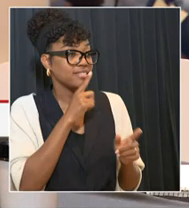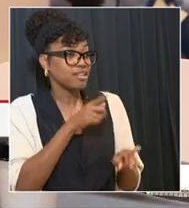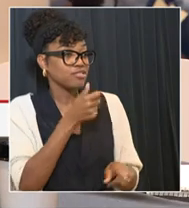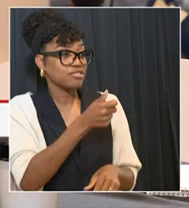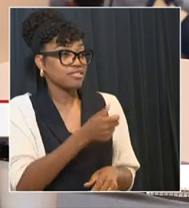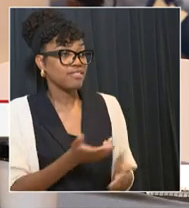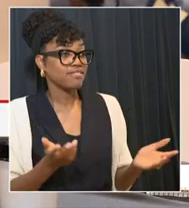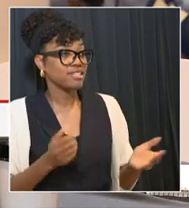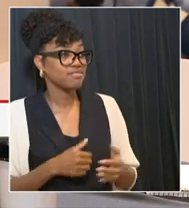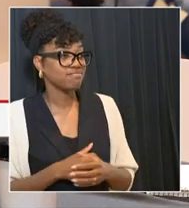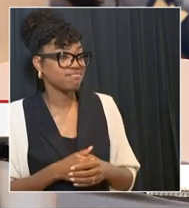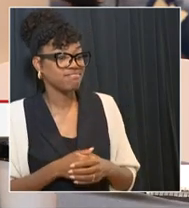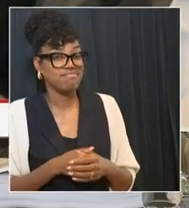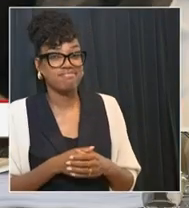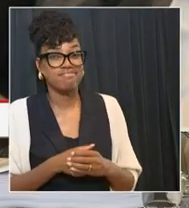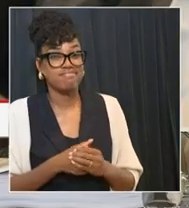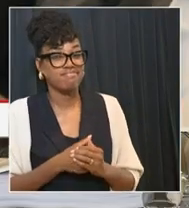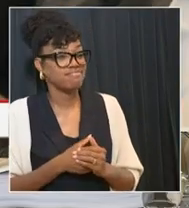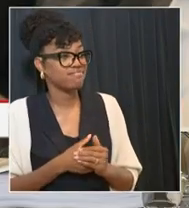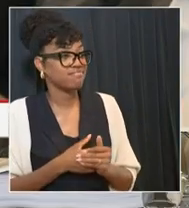question.